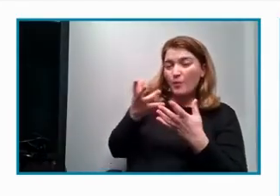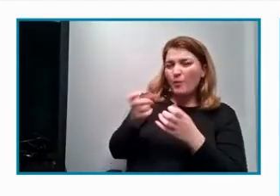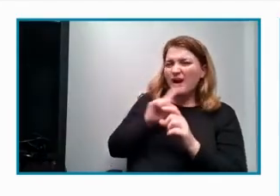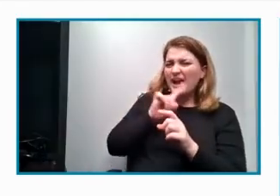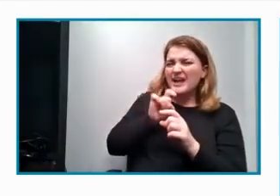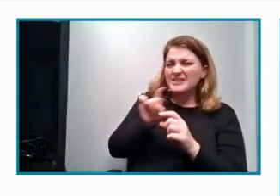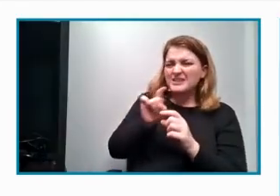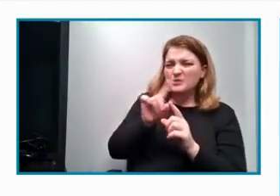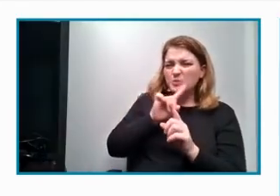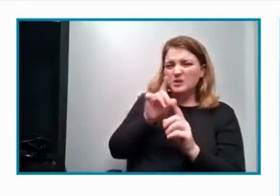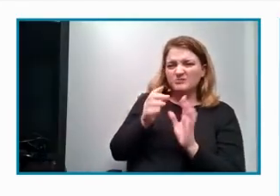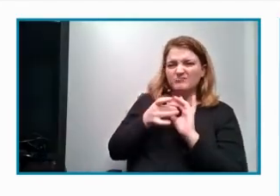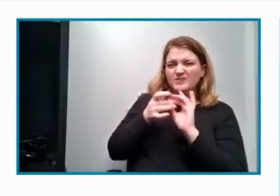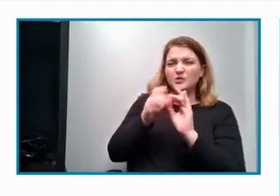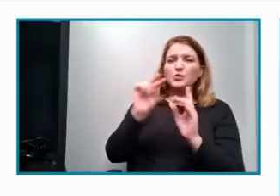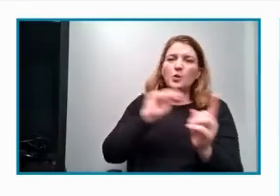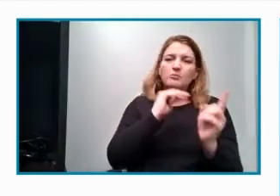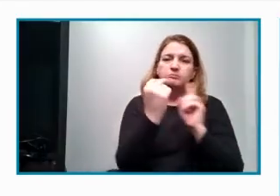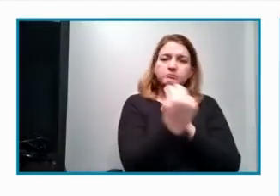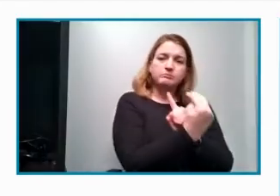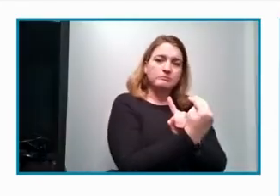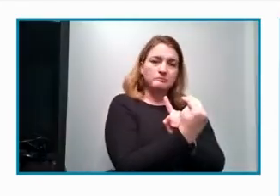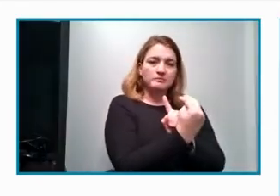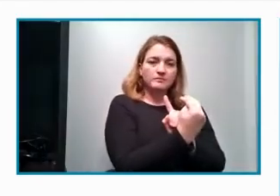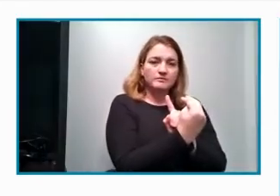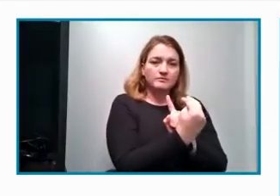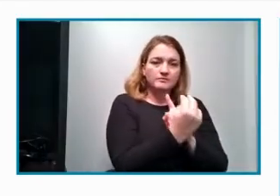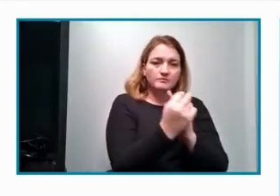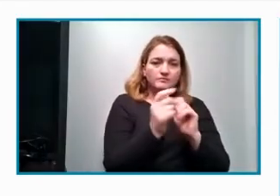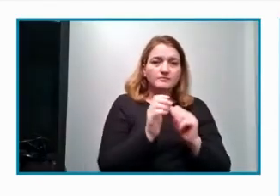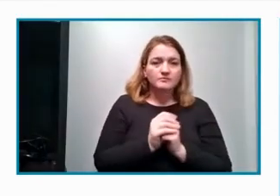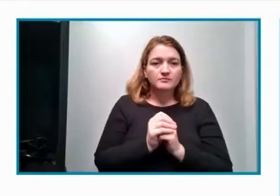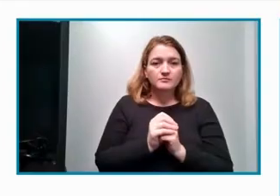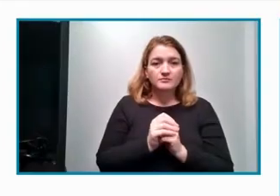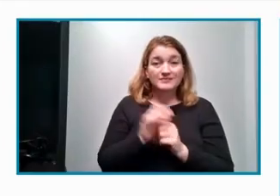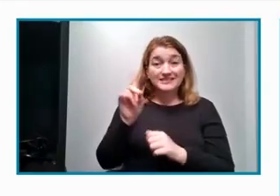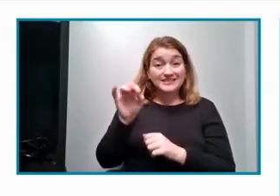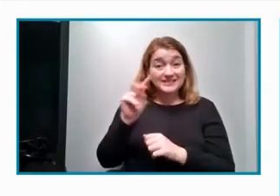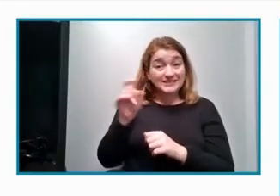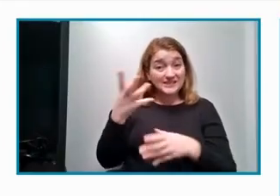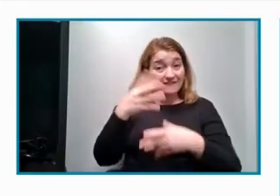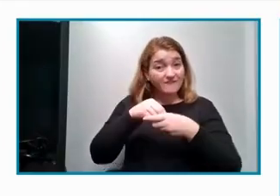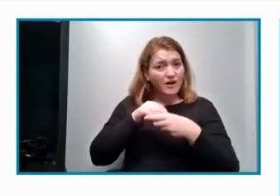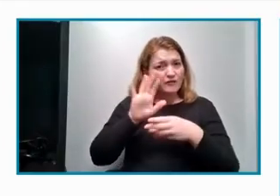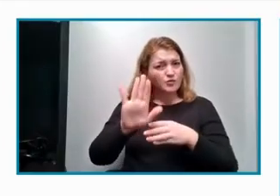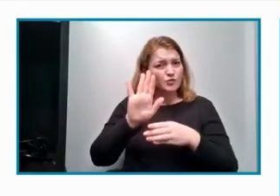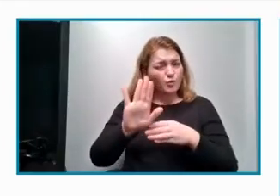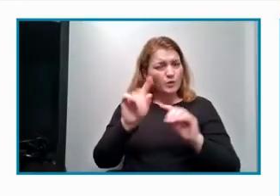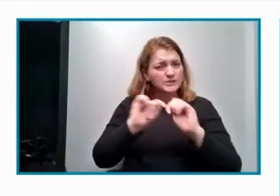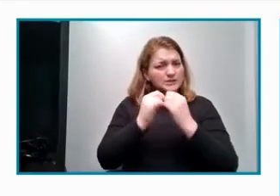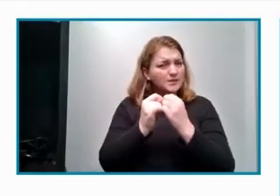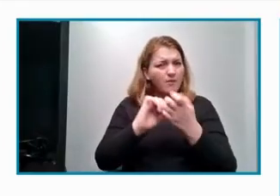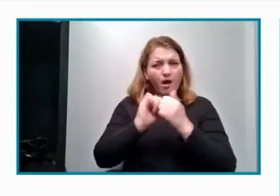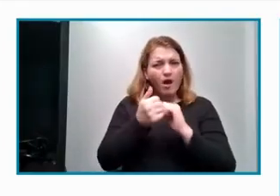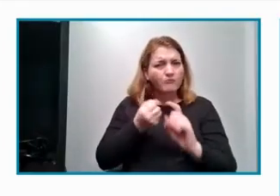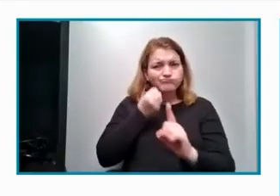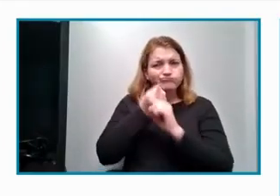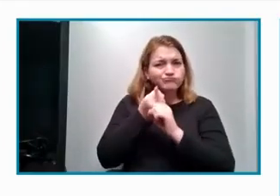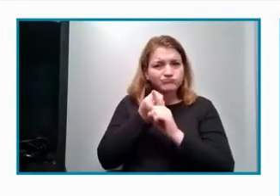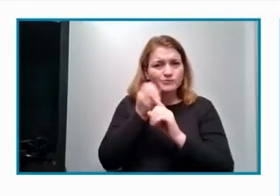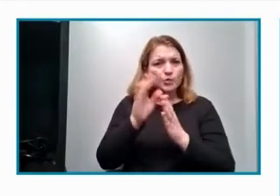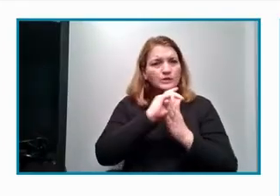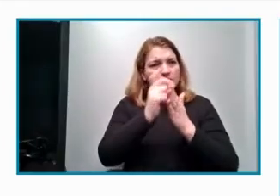all of you, how did having Denise as part of the team impact your logic model design and your understanding